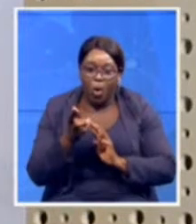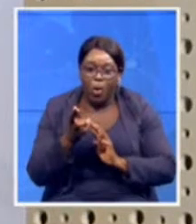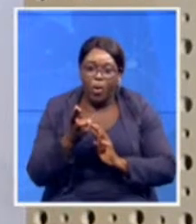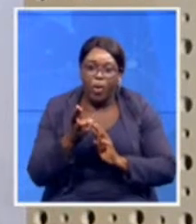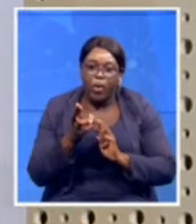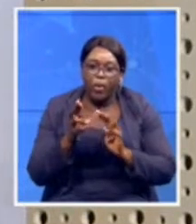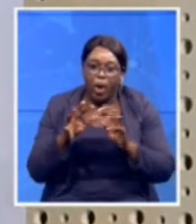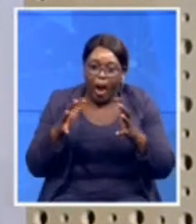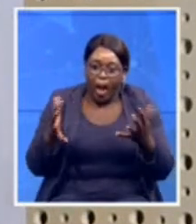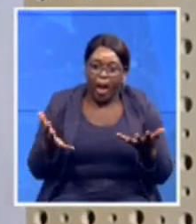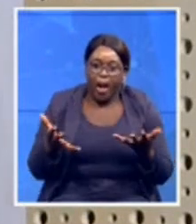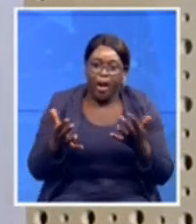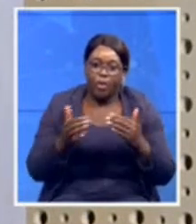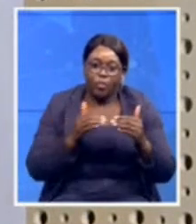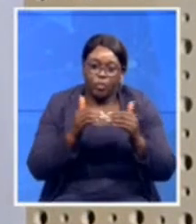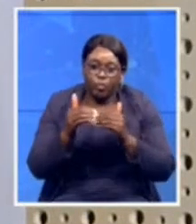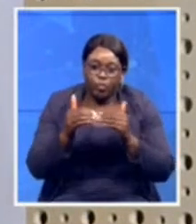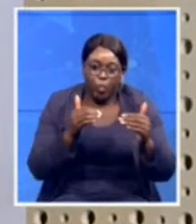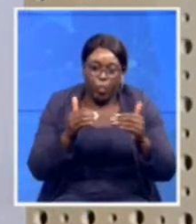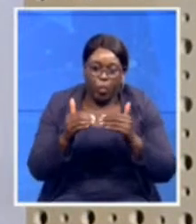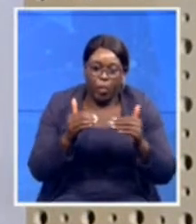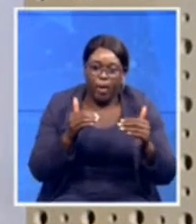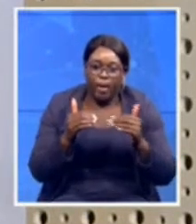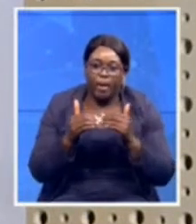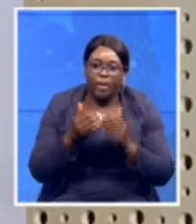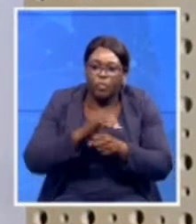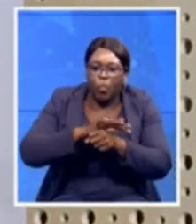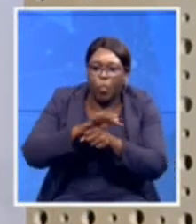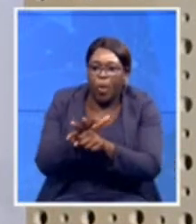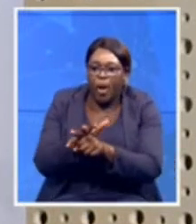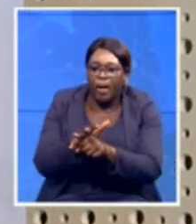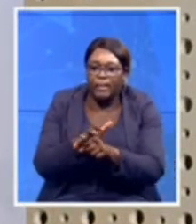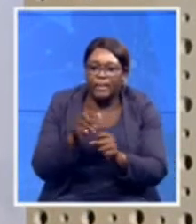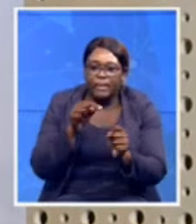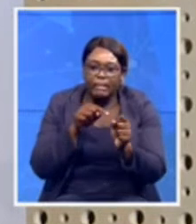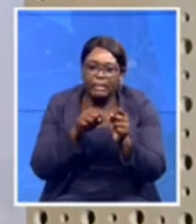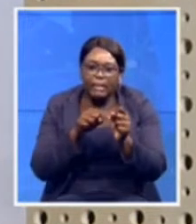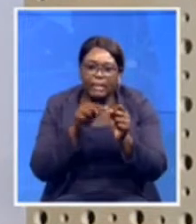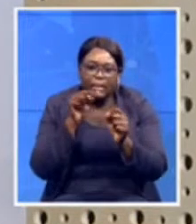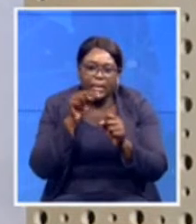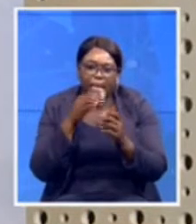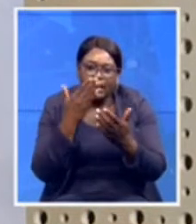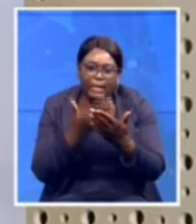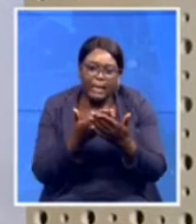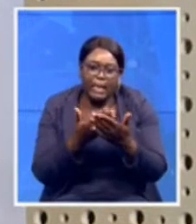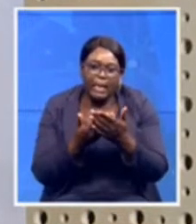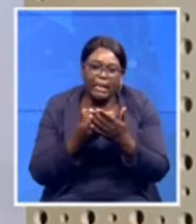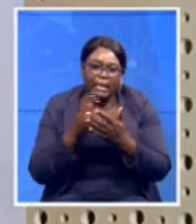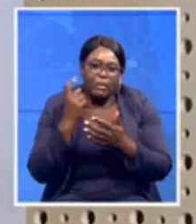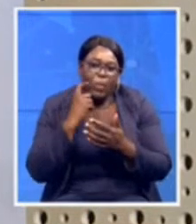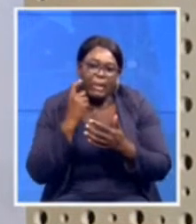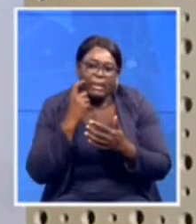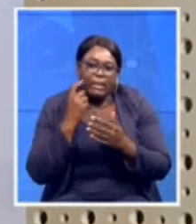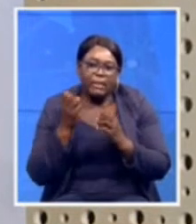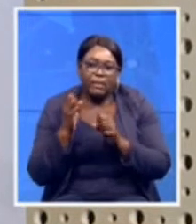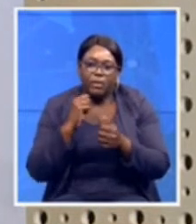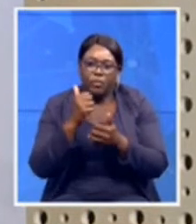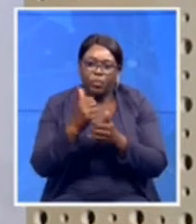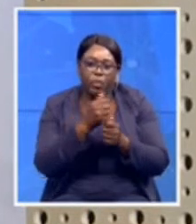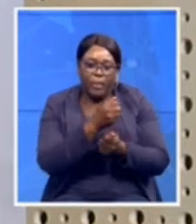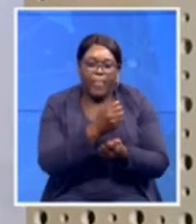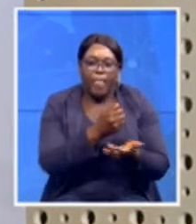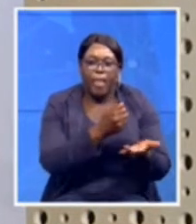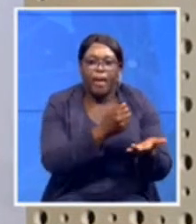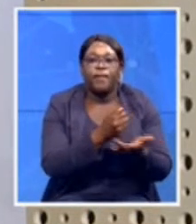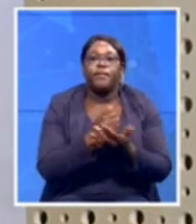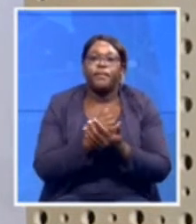there's no way in which the fiscus will be able to afford or to be able to fund everything. On our own, we started a process to generate our own revenue as the entity.